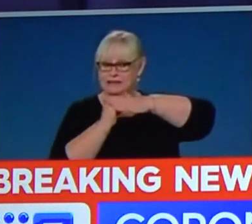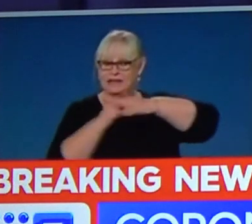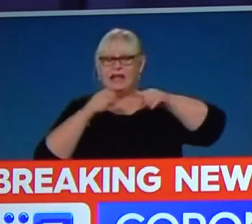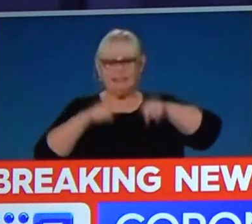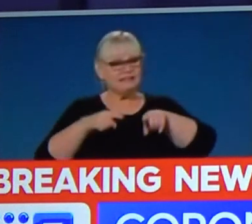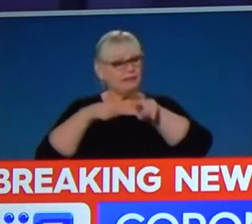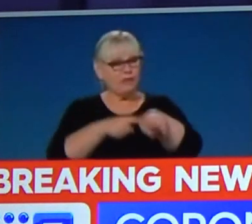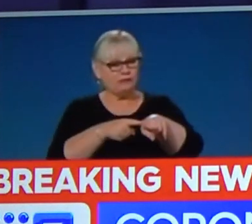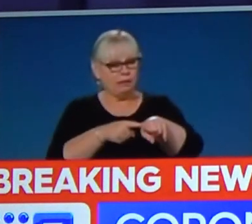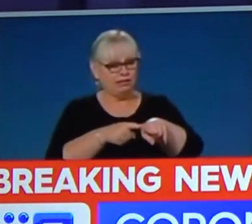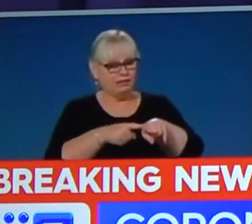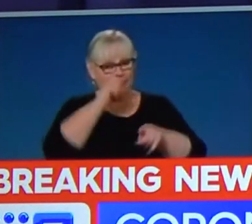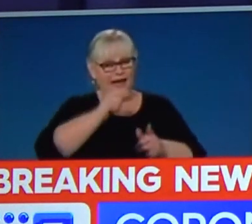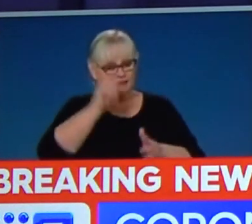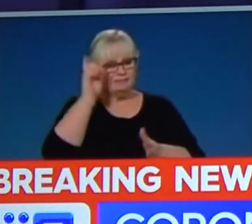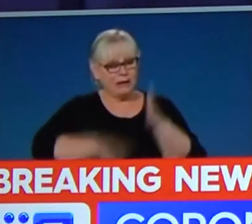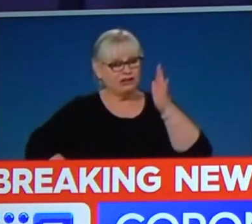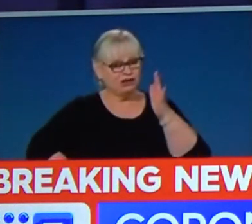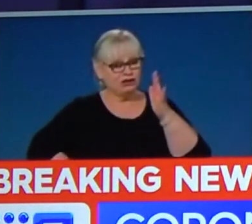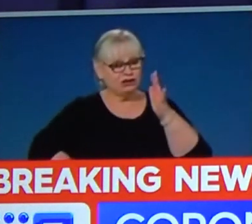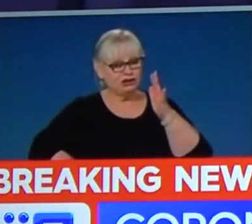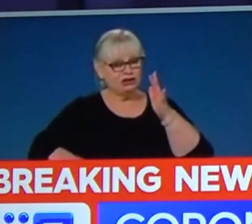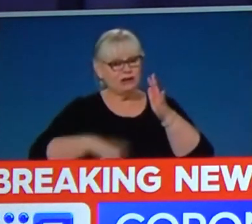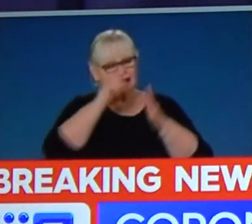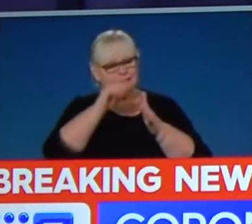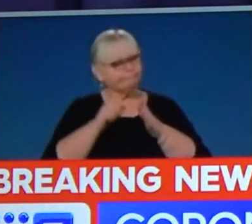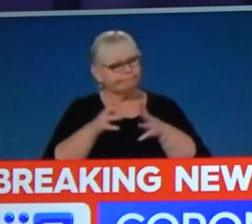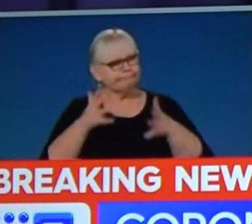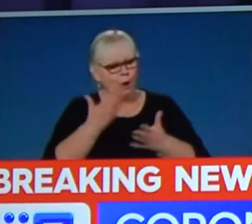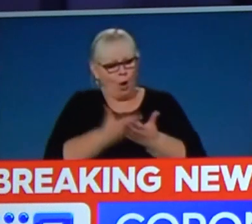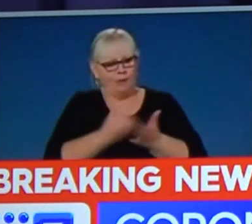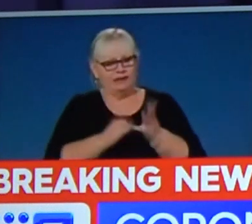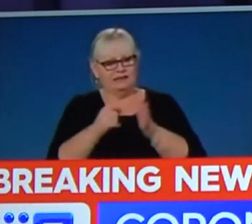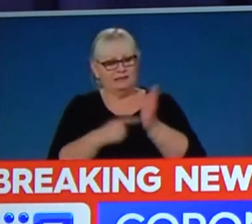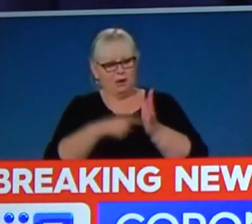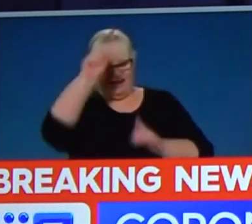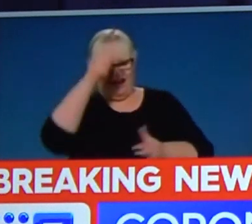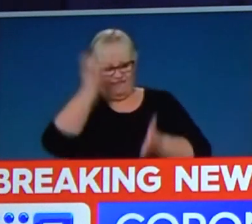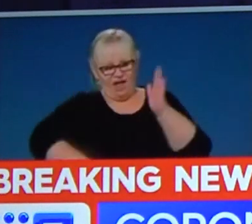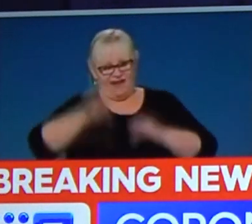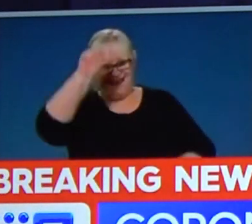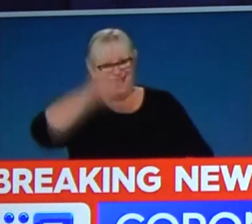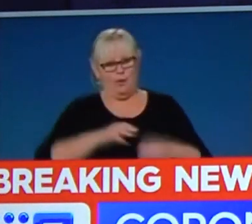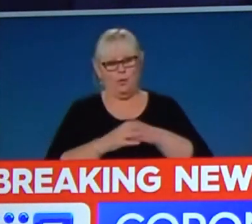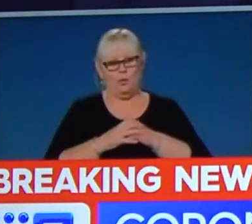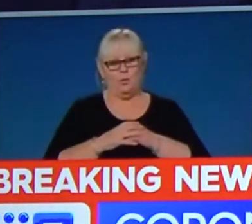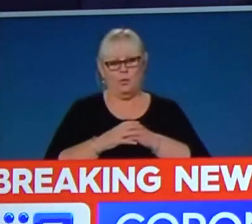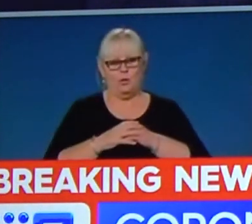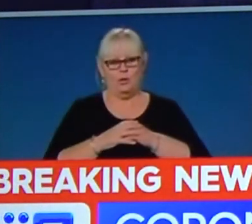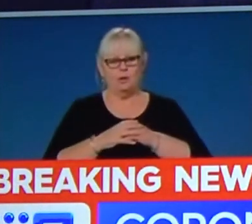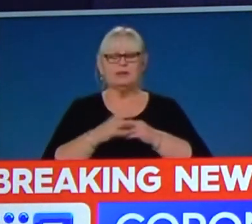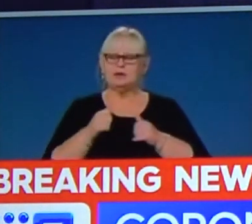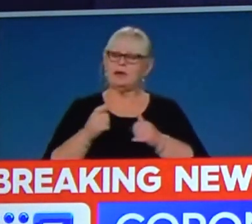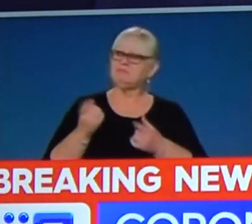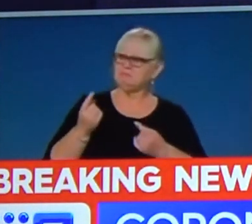is enforceable now in most states and territories and can carry very significant on-the-spot fines. That advice